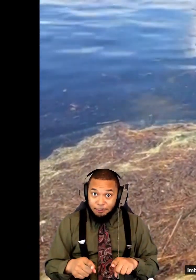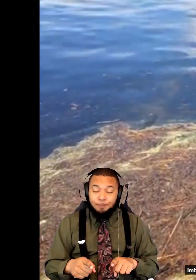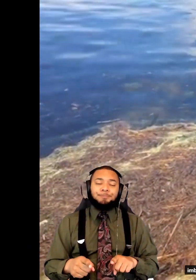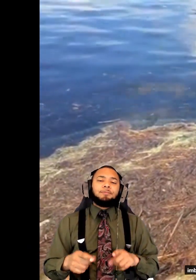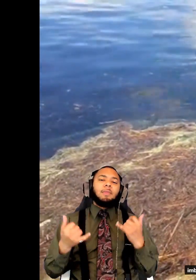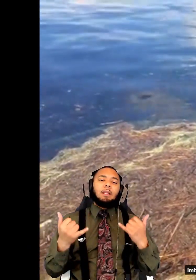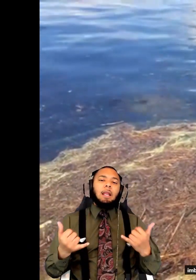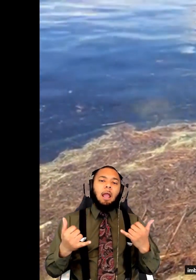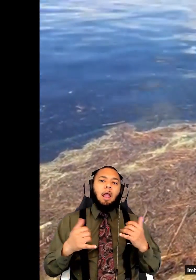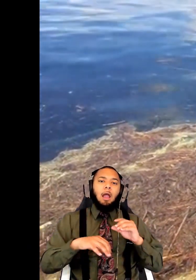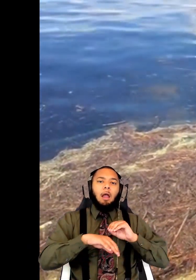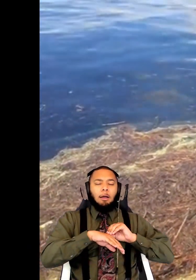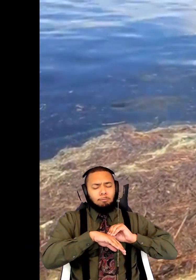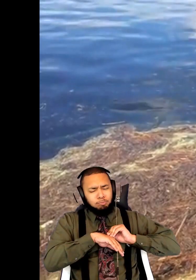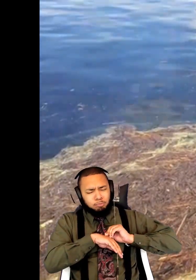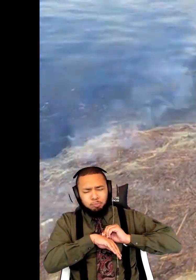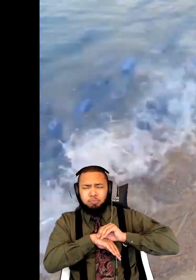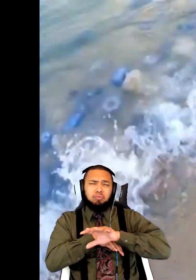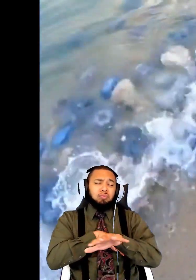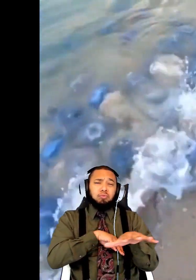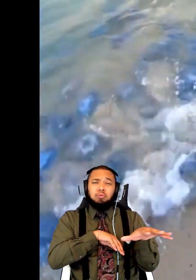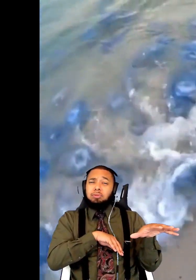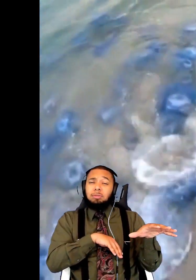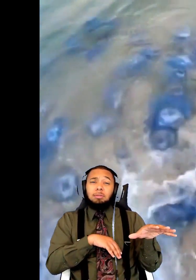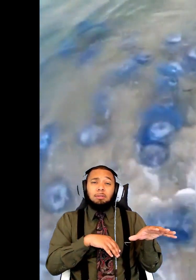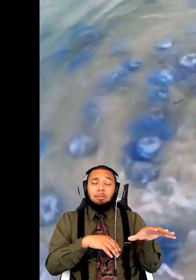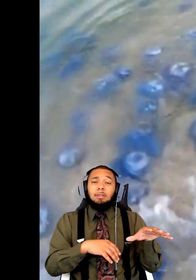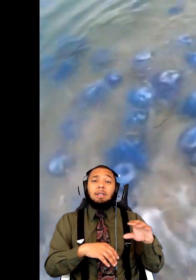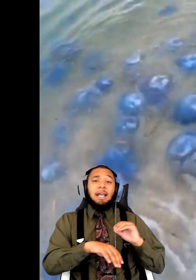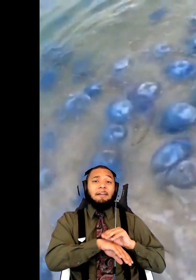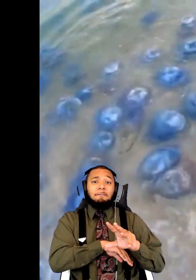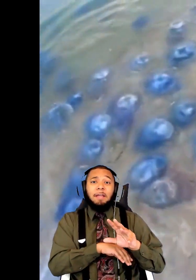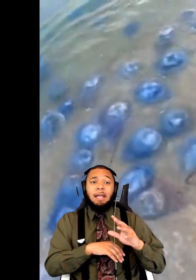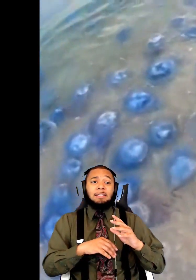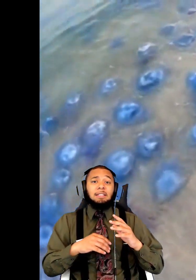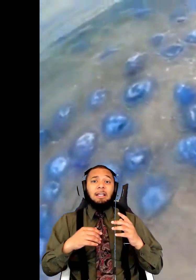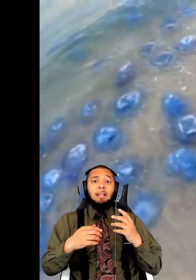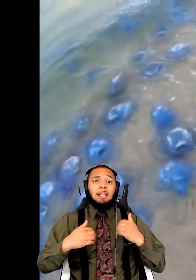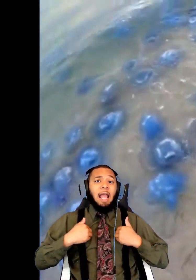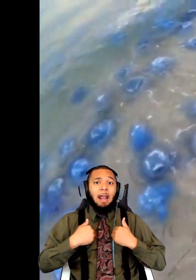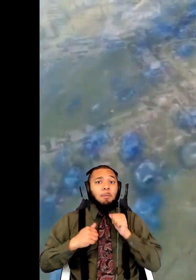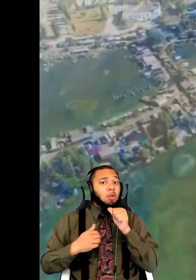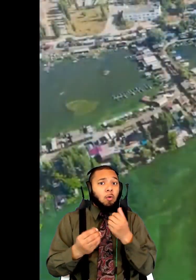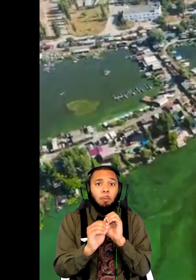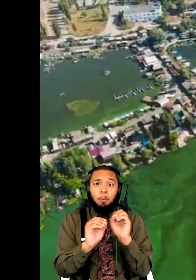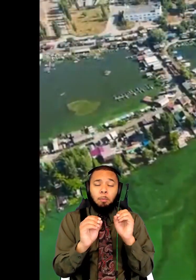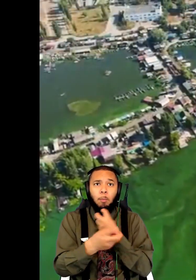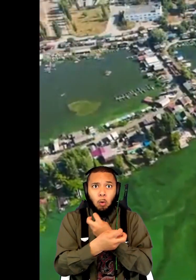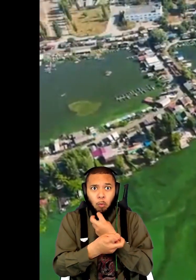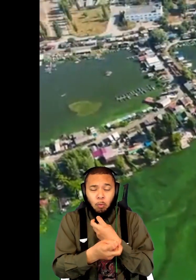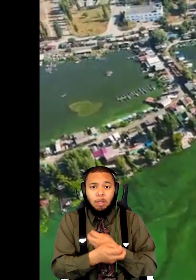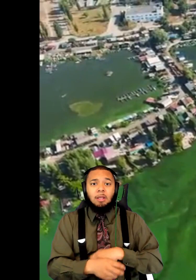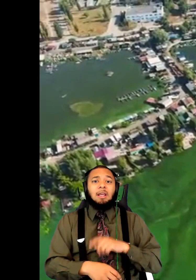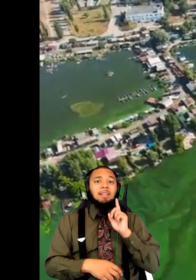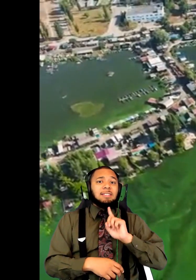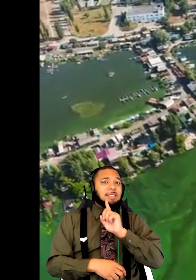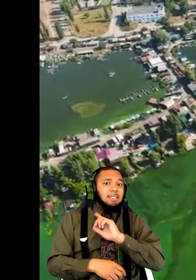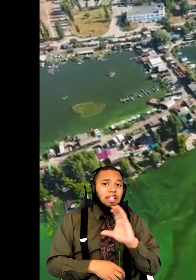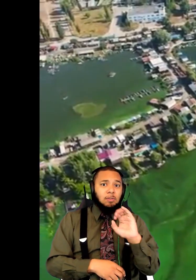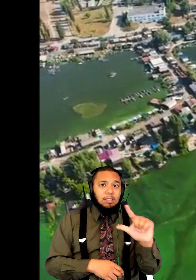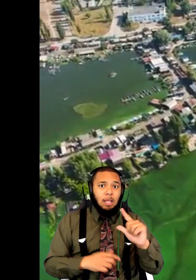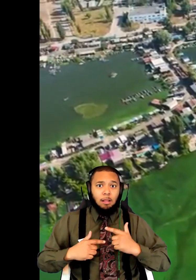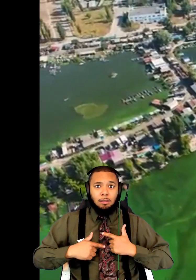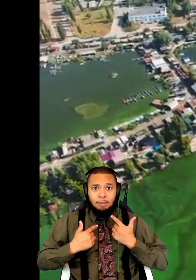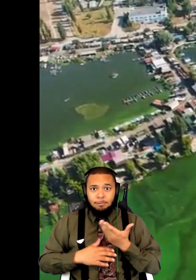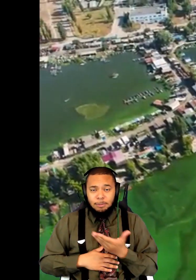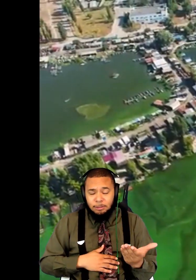that affects everything that lives in the water. It affects, the invertebrates that are living in the water. It affects the single-celled organisms that are living